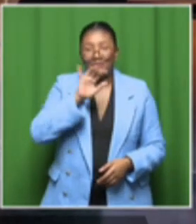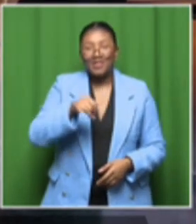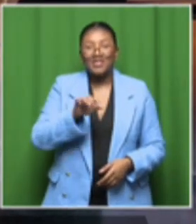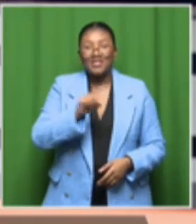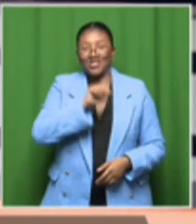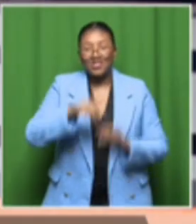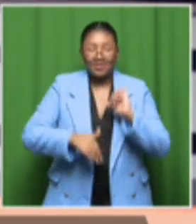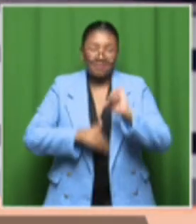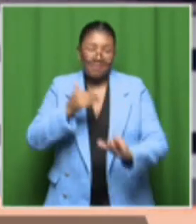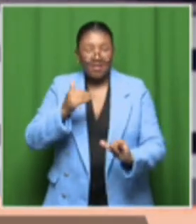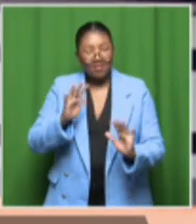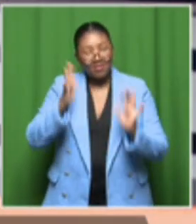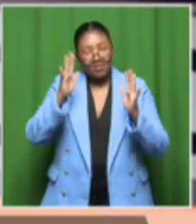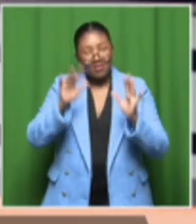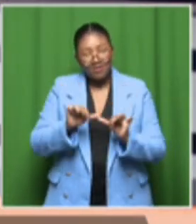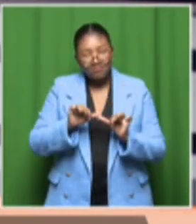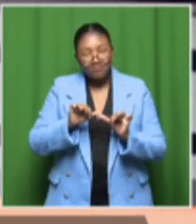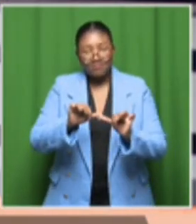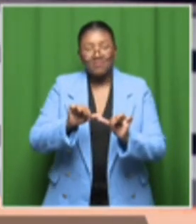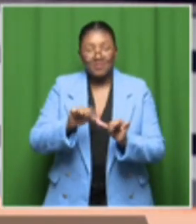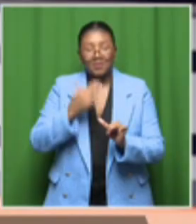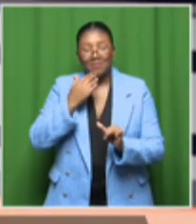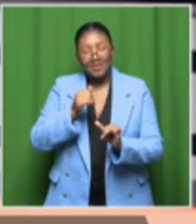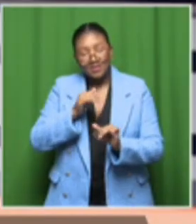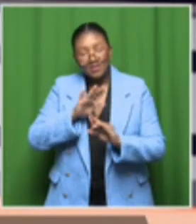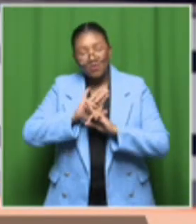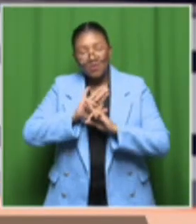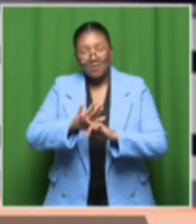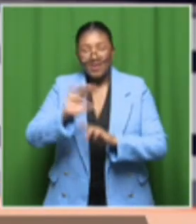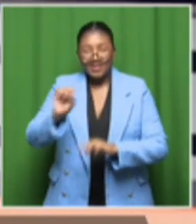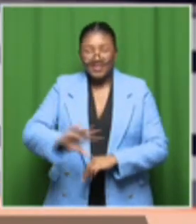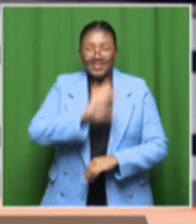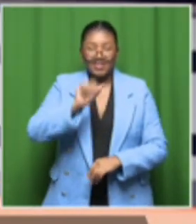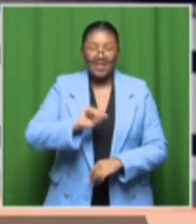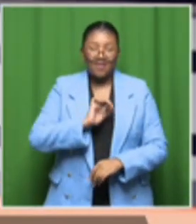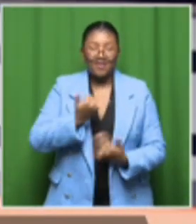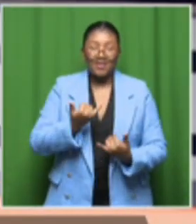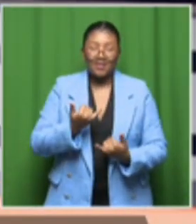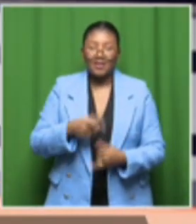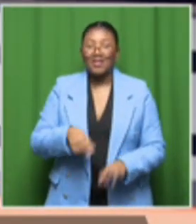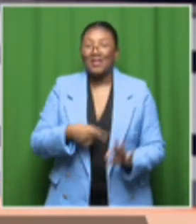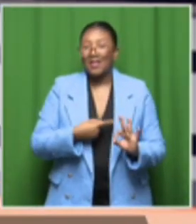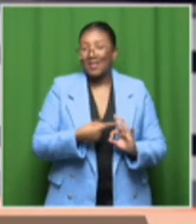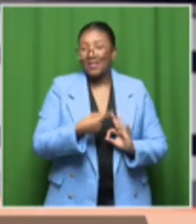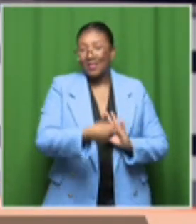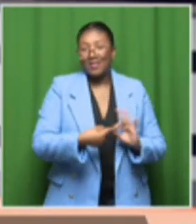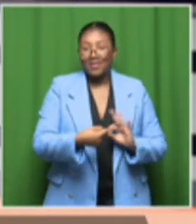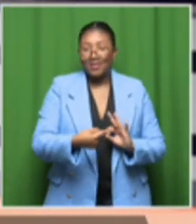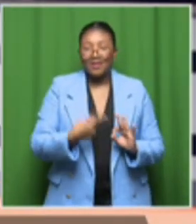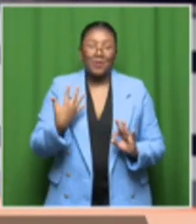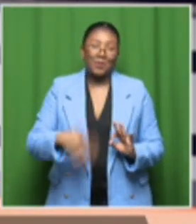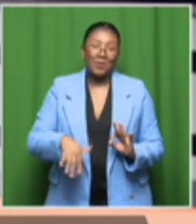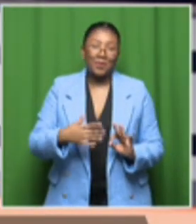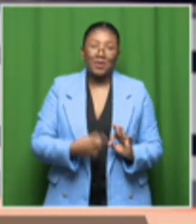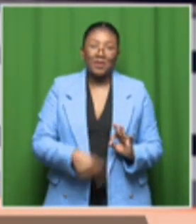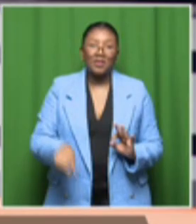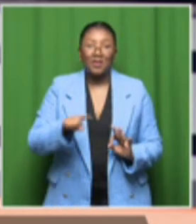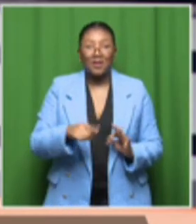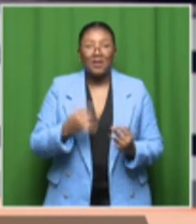up the great work and keep flying the flag high for our country as well. Thank you. So this morning, co-founders of NarowBi, Vuyo McGlad,